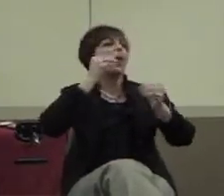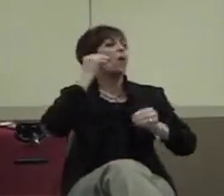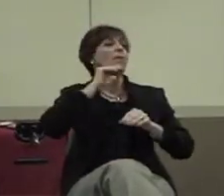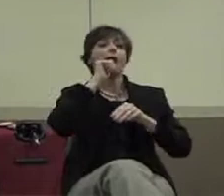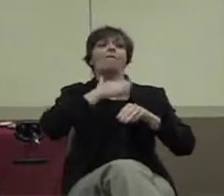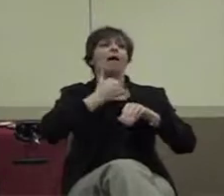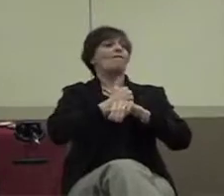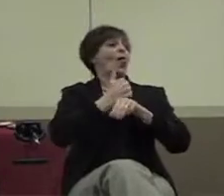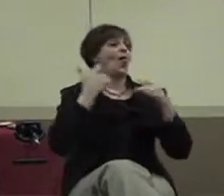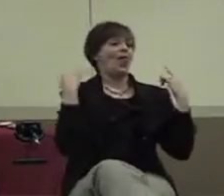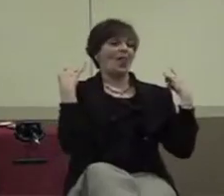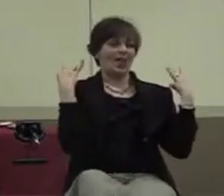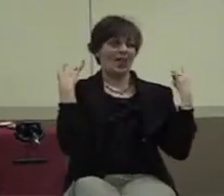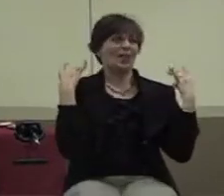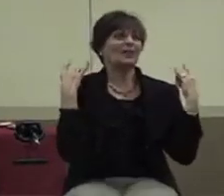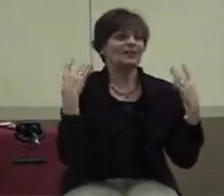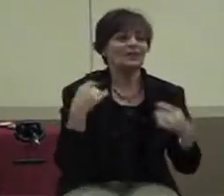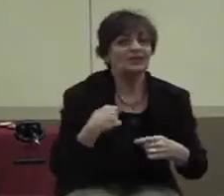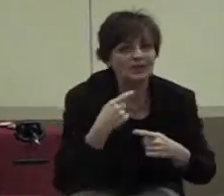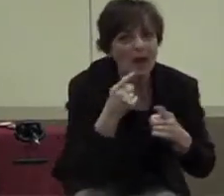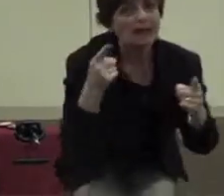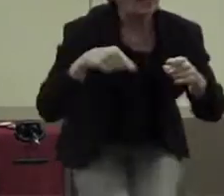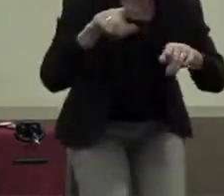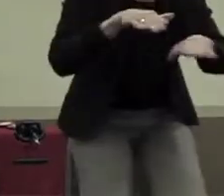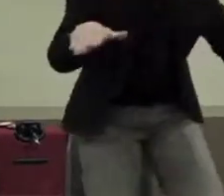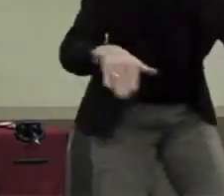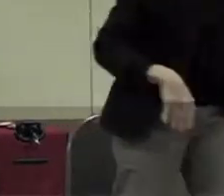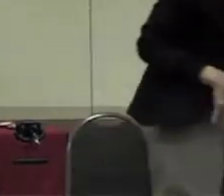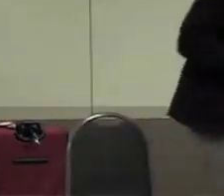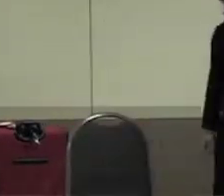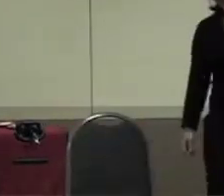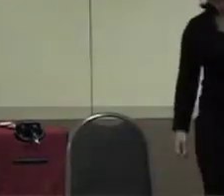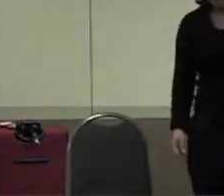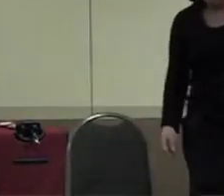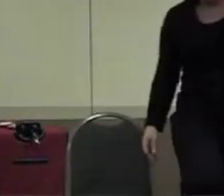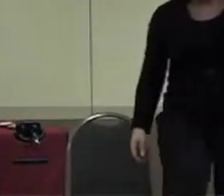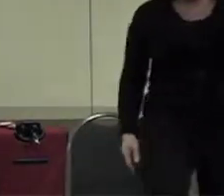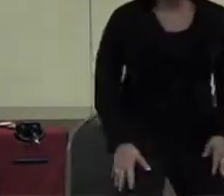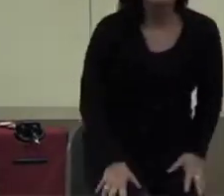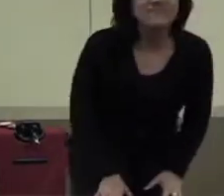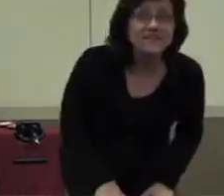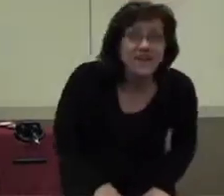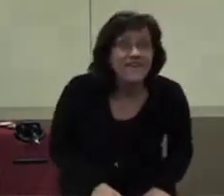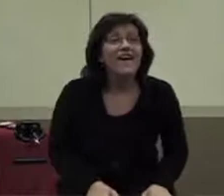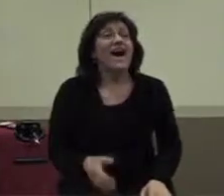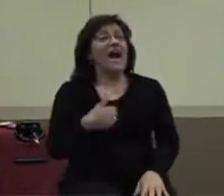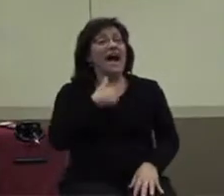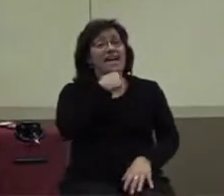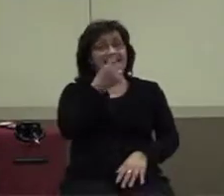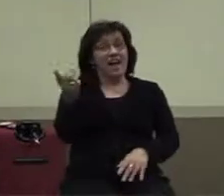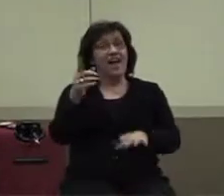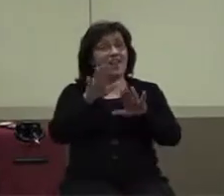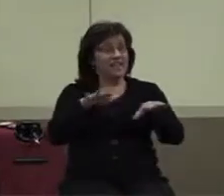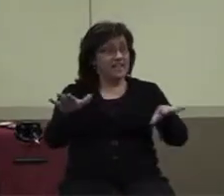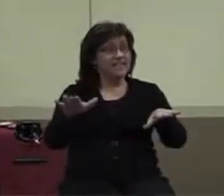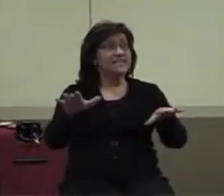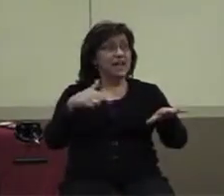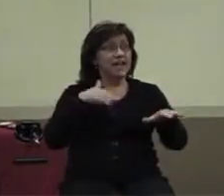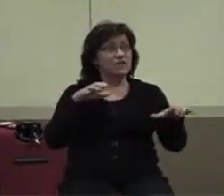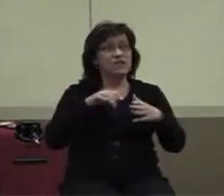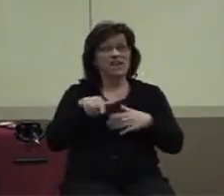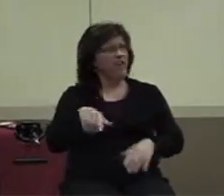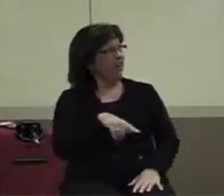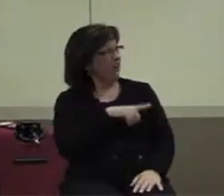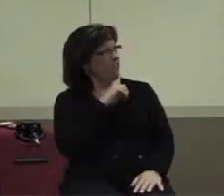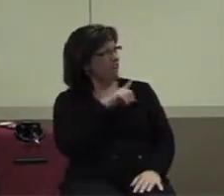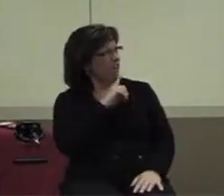So I tell kids that, and they're like, you really do that? And I said, yeah, but it's what has stopped me from losing my temper, because when I was in my teens,